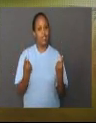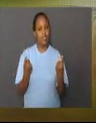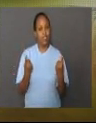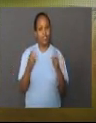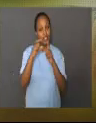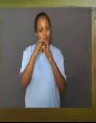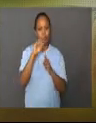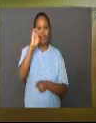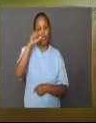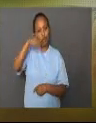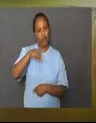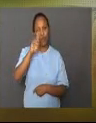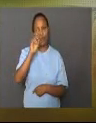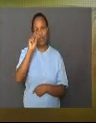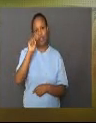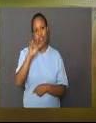term equity.